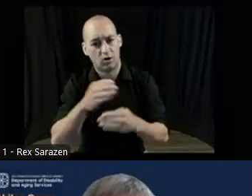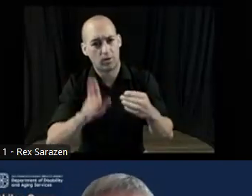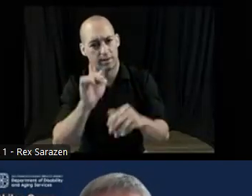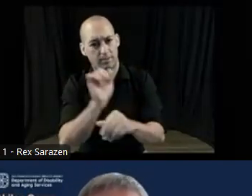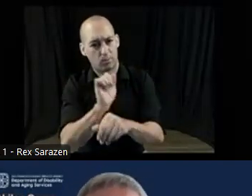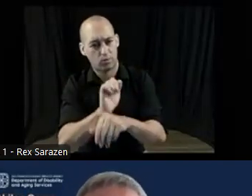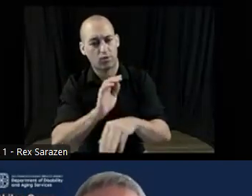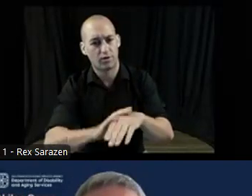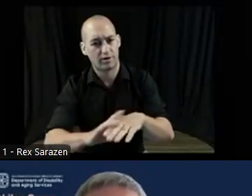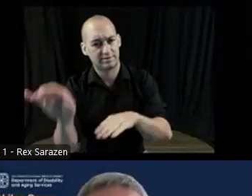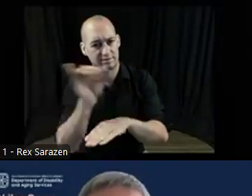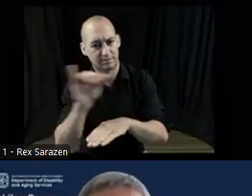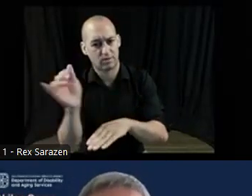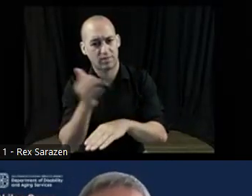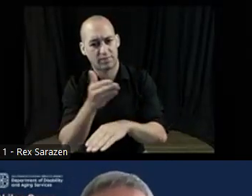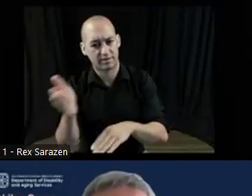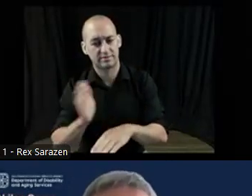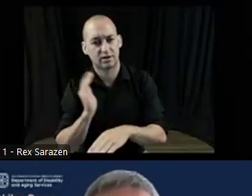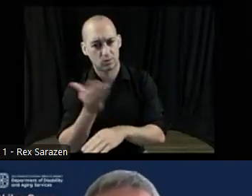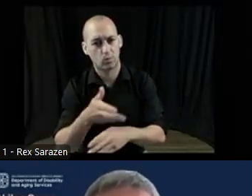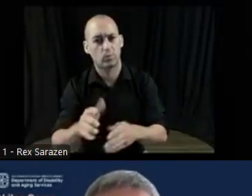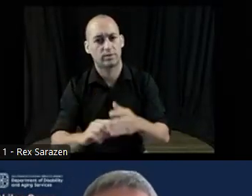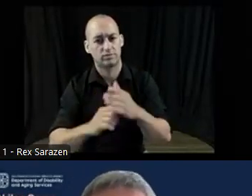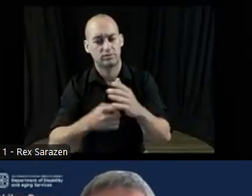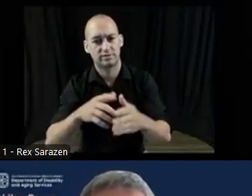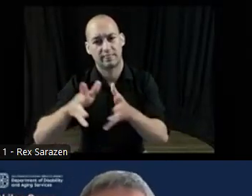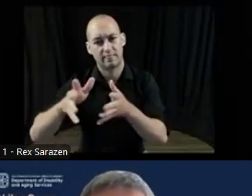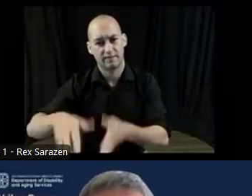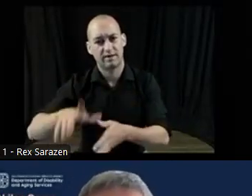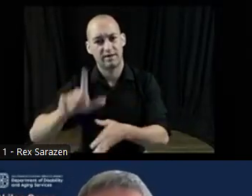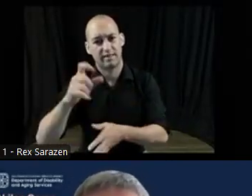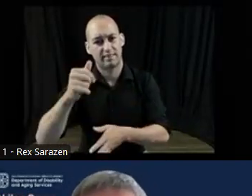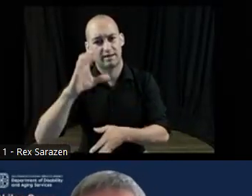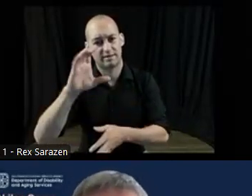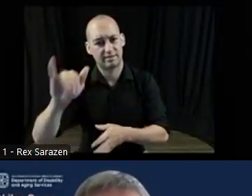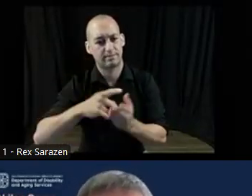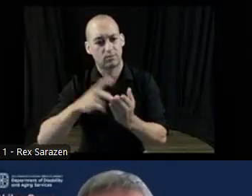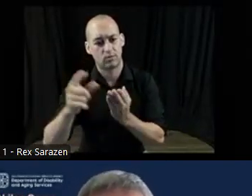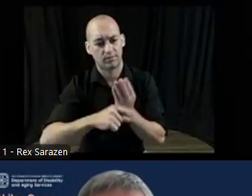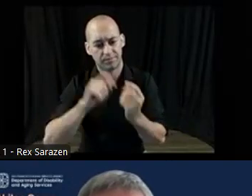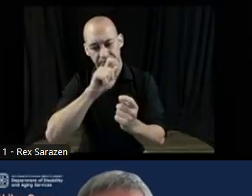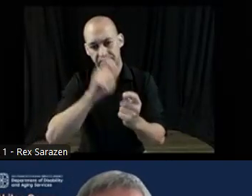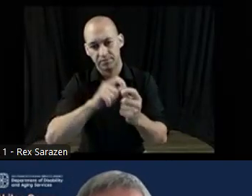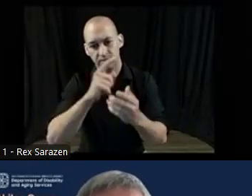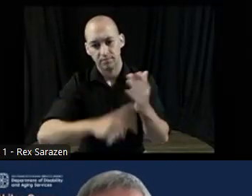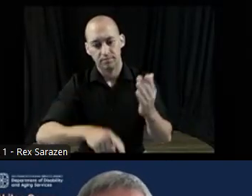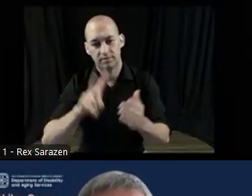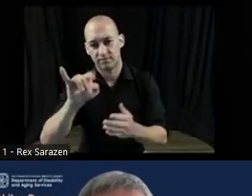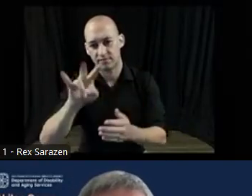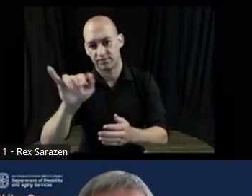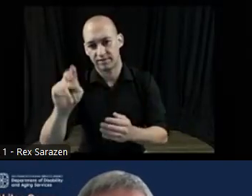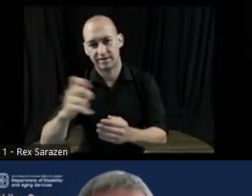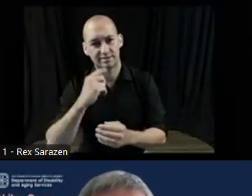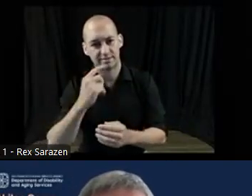At BETCETIC, we launched a Leaving a Legacy program because exactly of what Vivian noted. We noted that a lot of our clients through